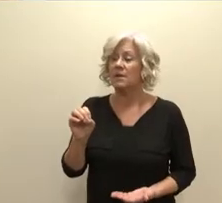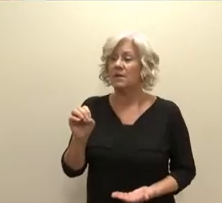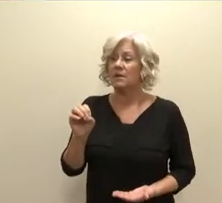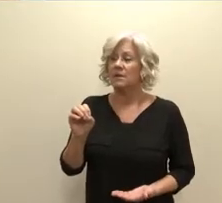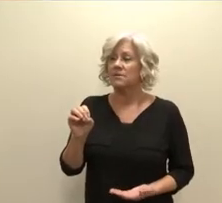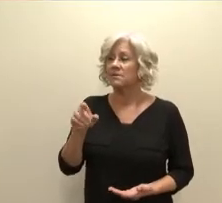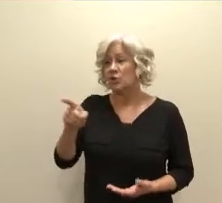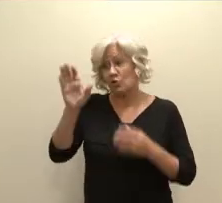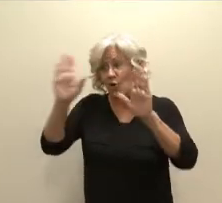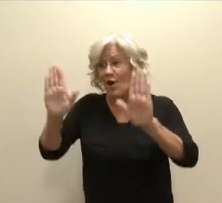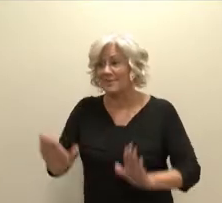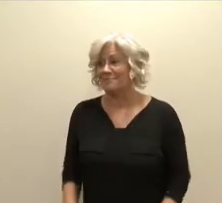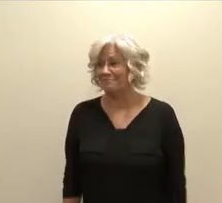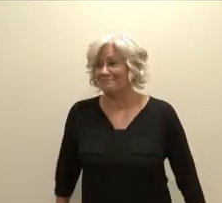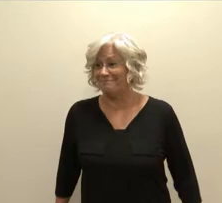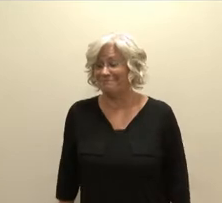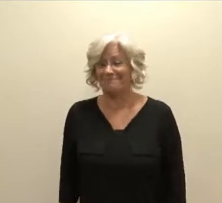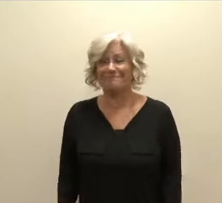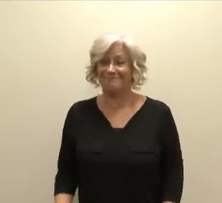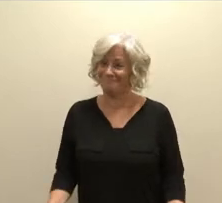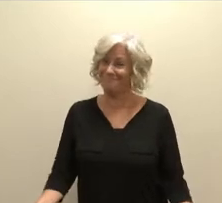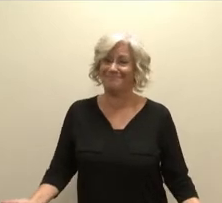you're awesome.